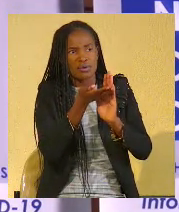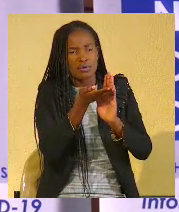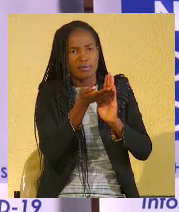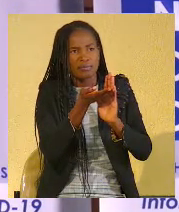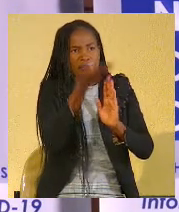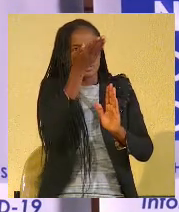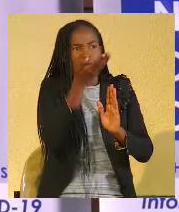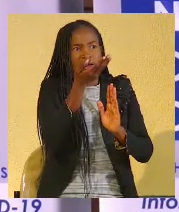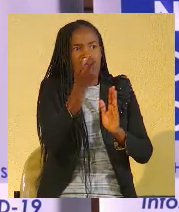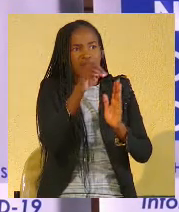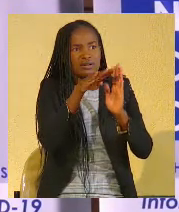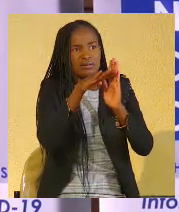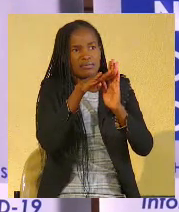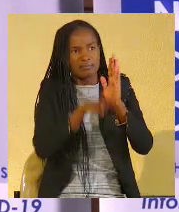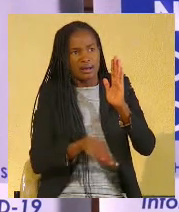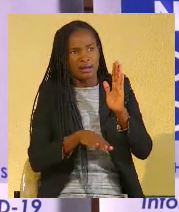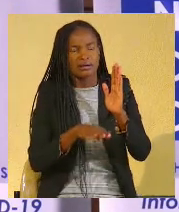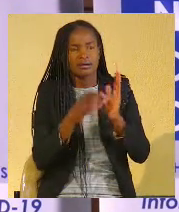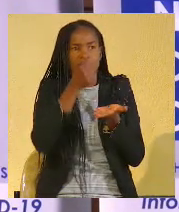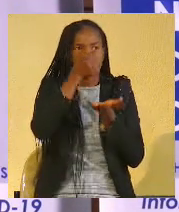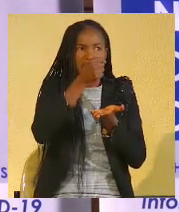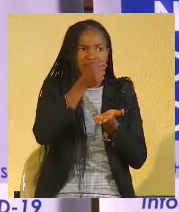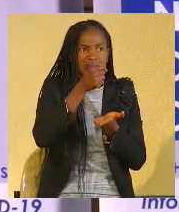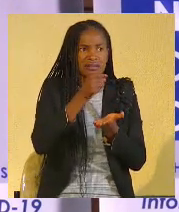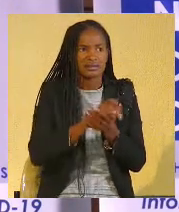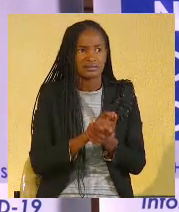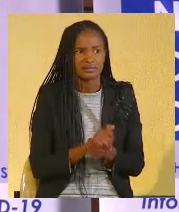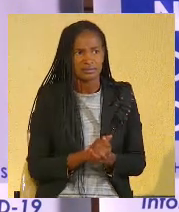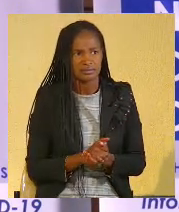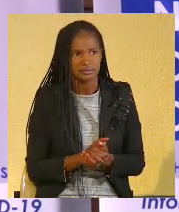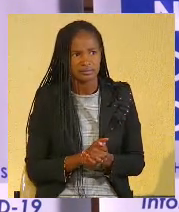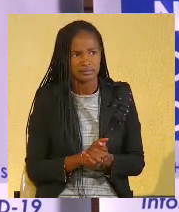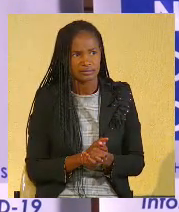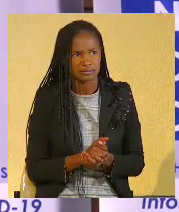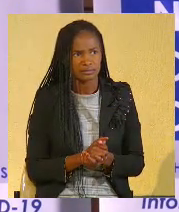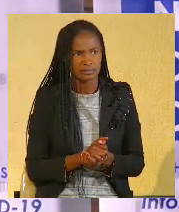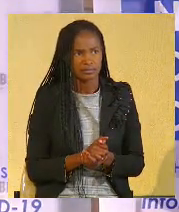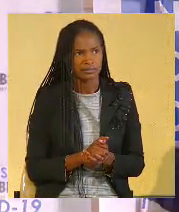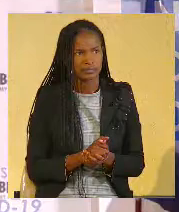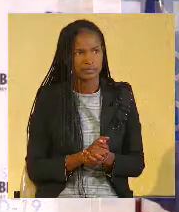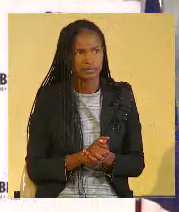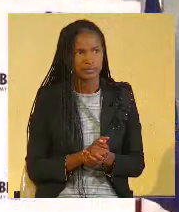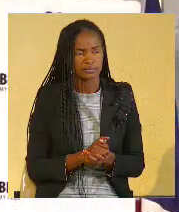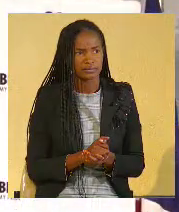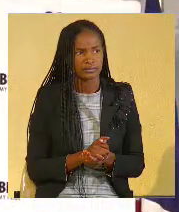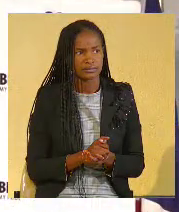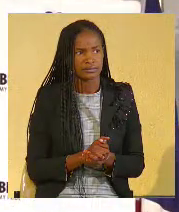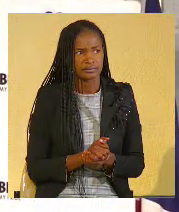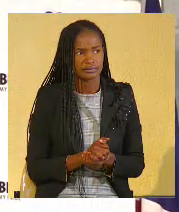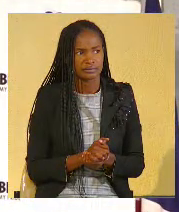by roughly 300 million? And if it's a reduction, why has the budget been reduced? Thank you. Thank you.